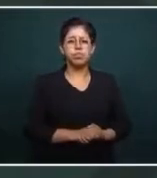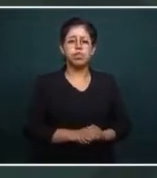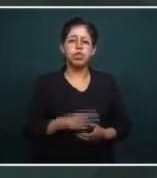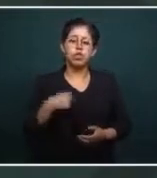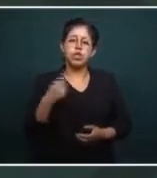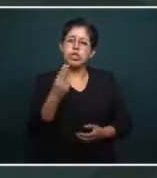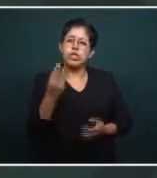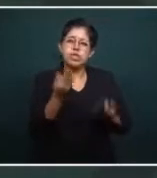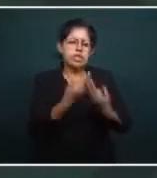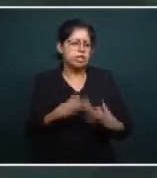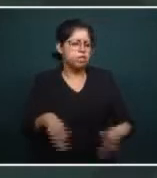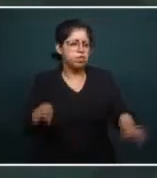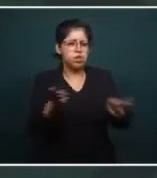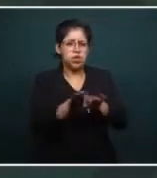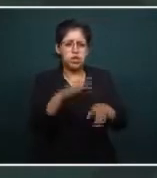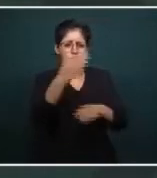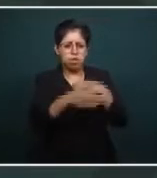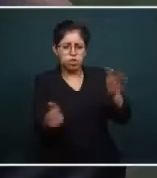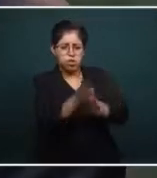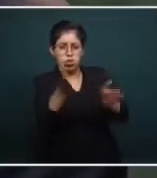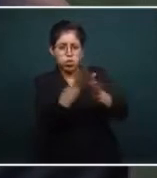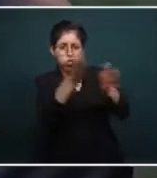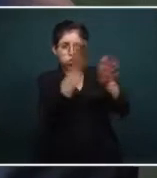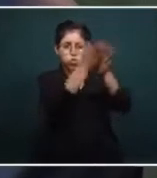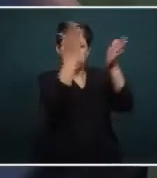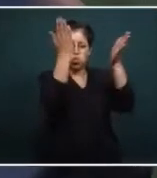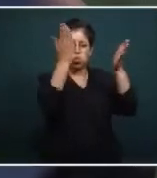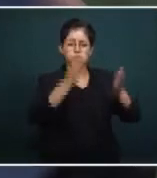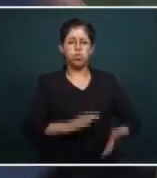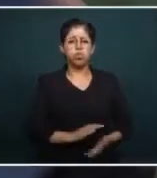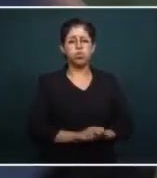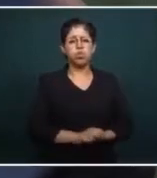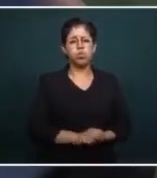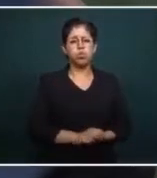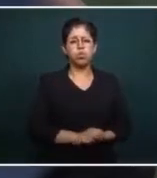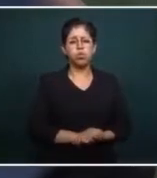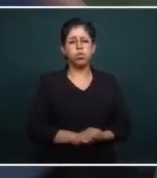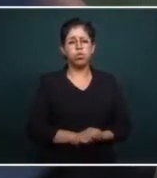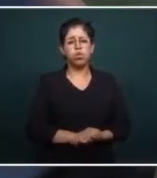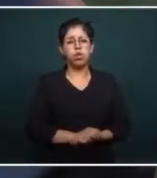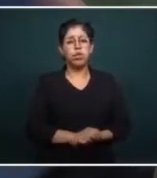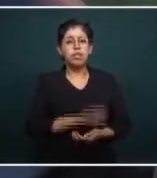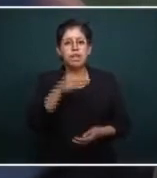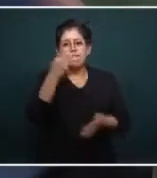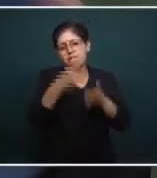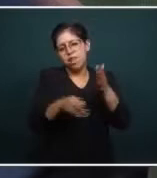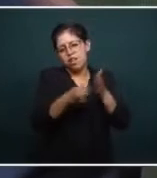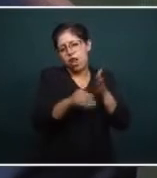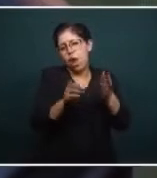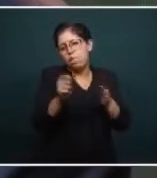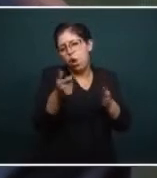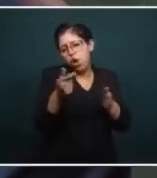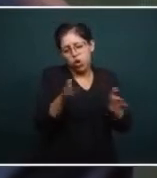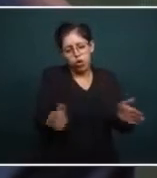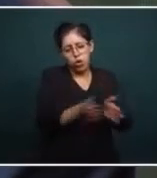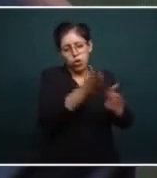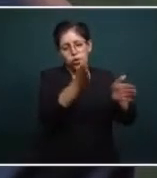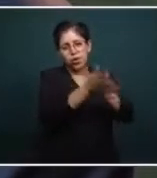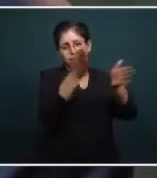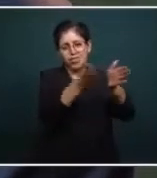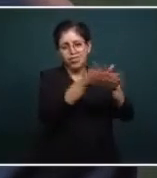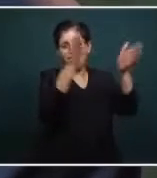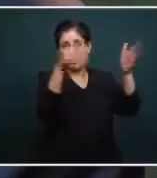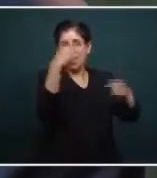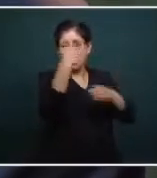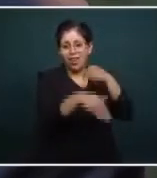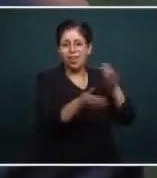to finish that el hospital hospital que ya estaba iniciado, that was que already faltaba initiated, el 20%, that only needed para